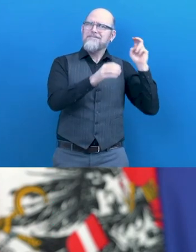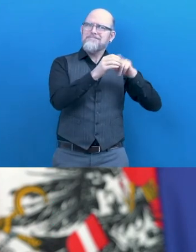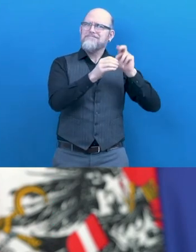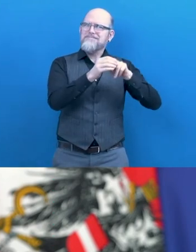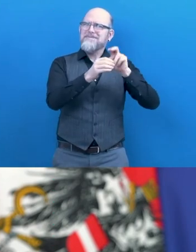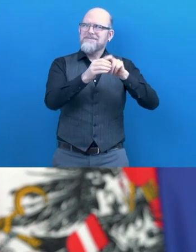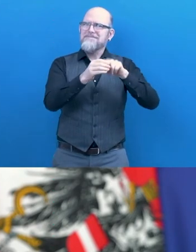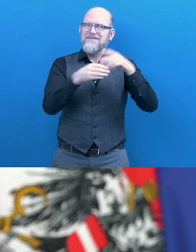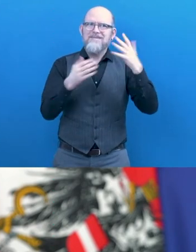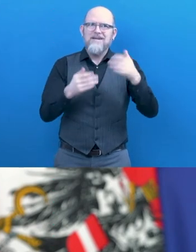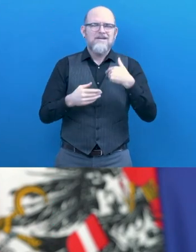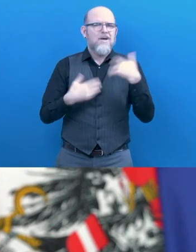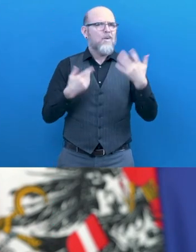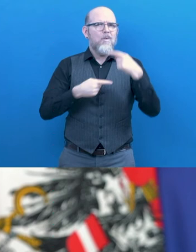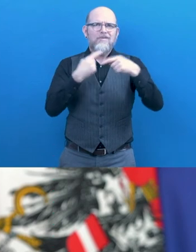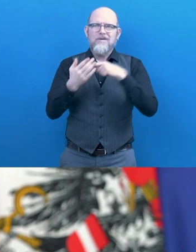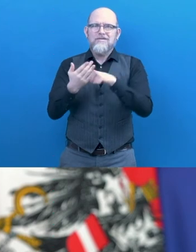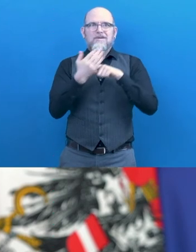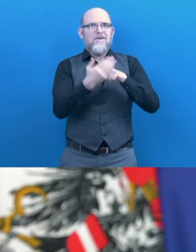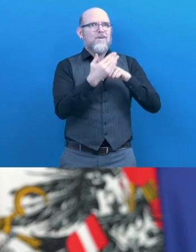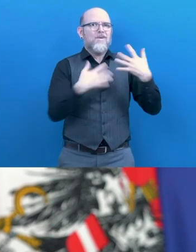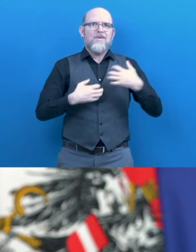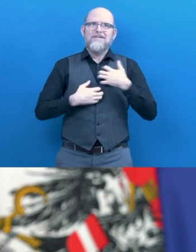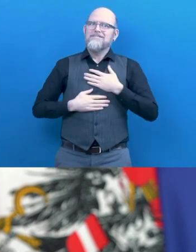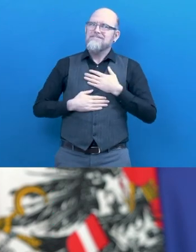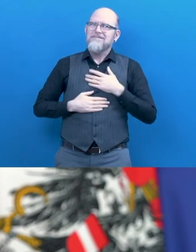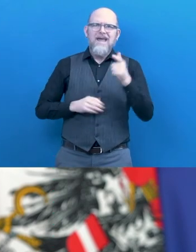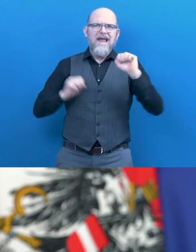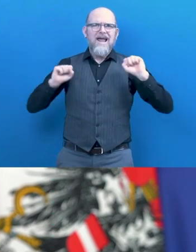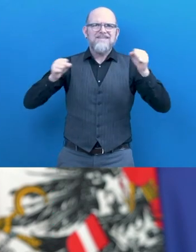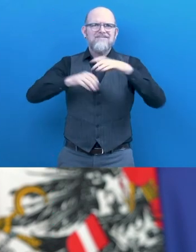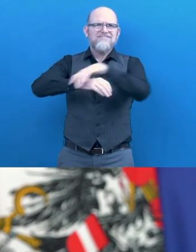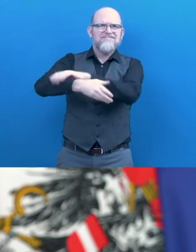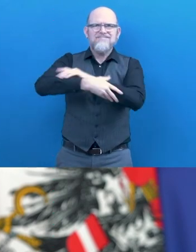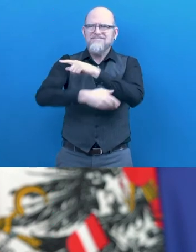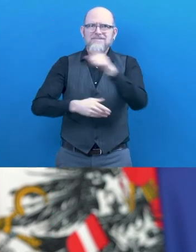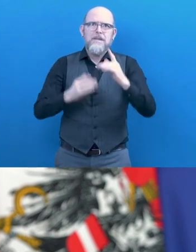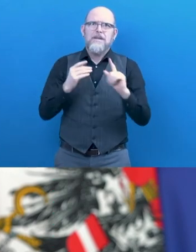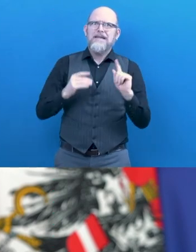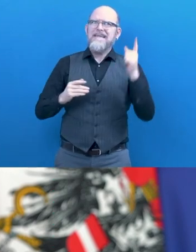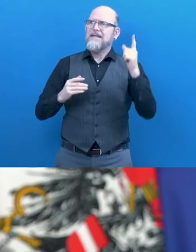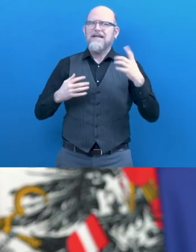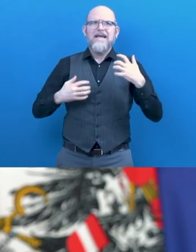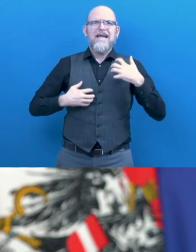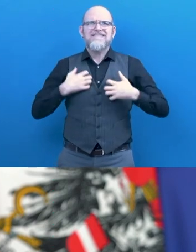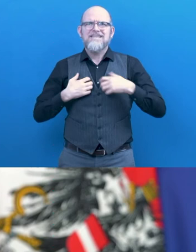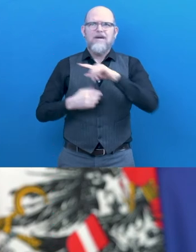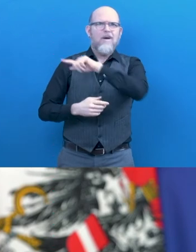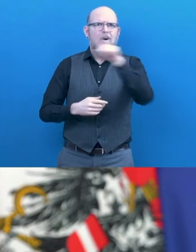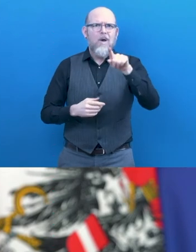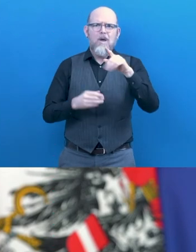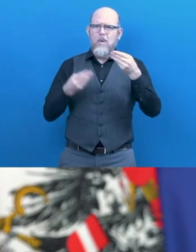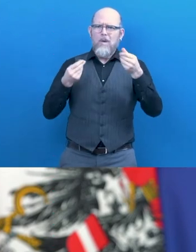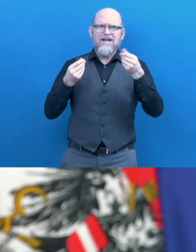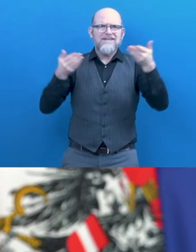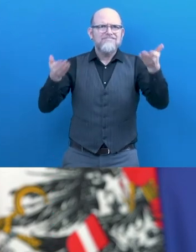conferences and was very impressed by the scope of this private initiative, the high interest it raises, and the quantity and